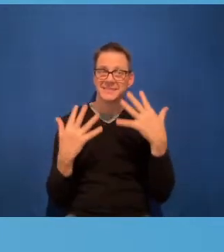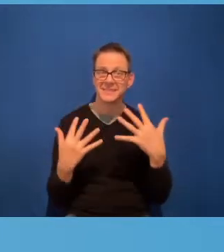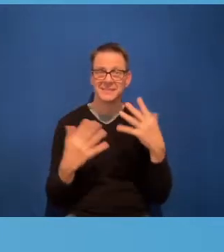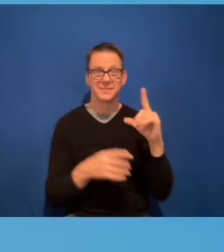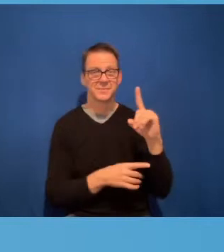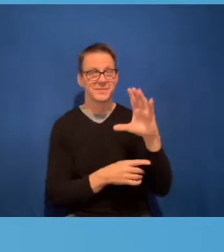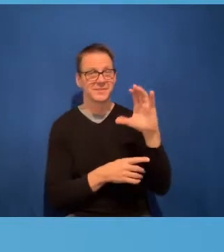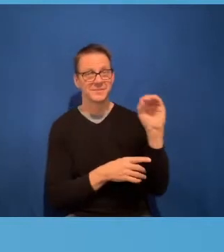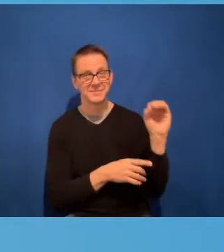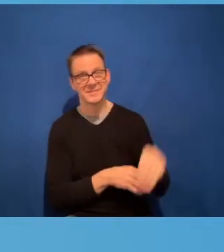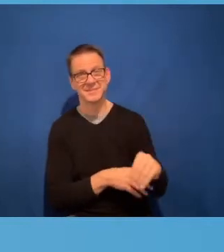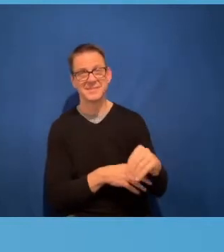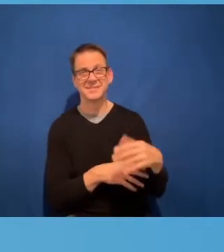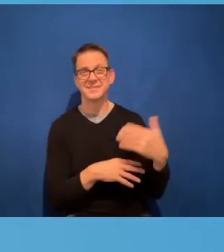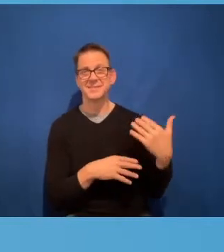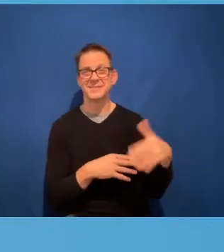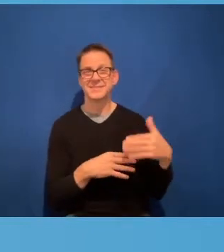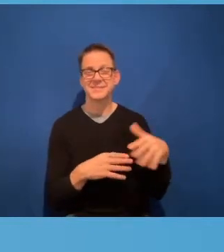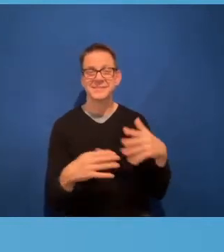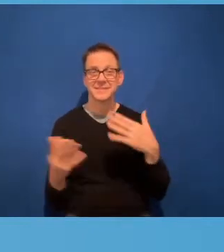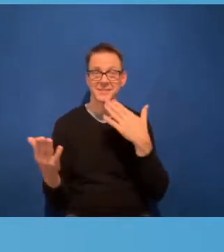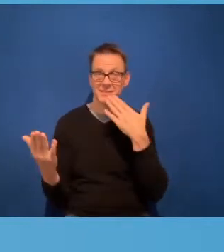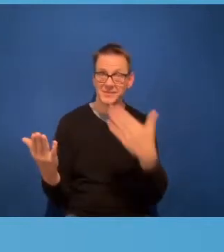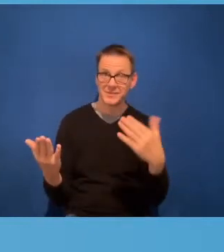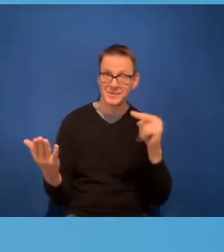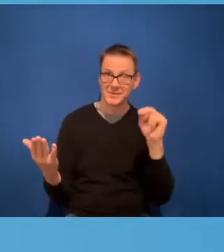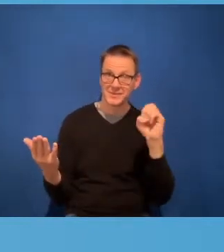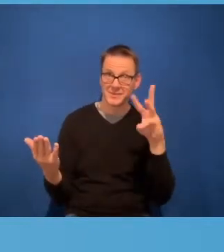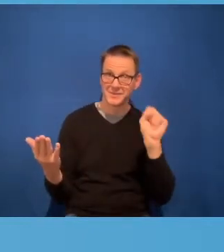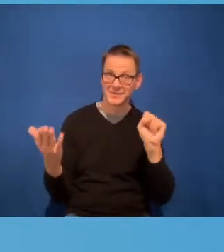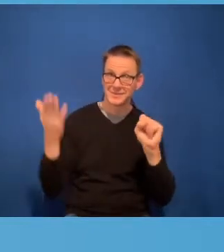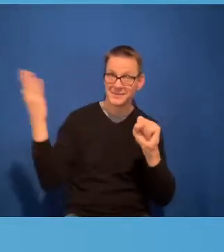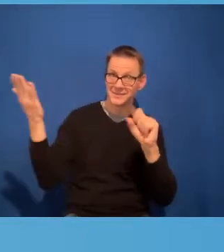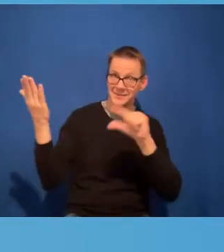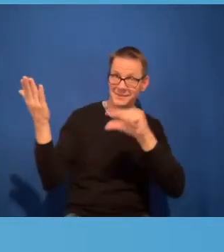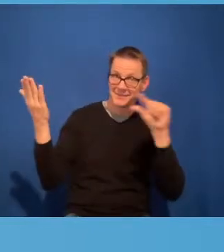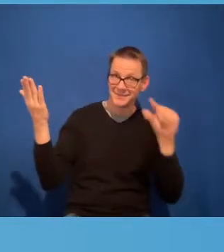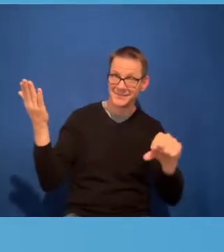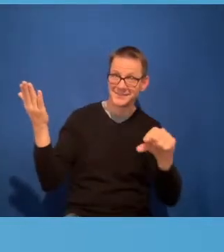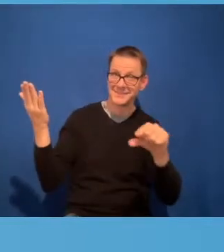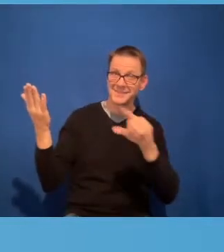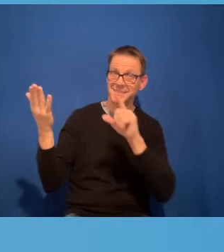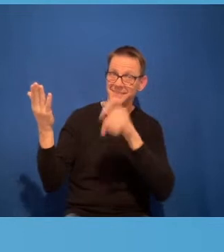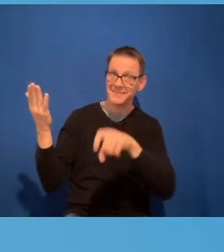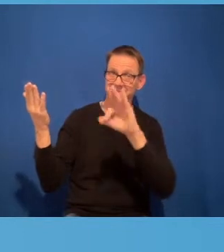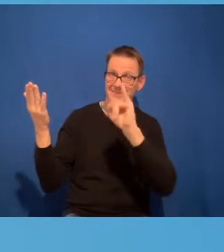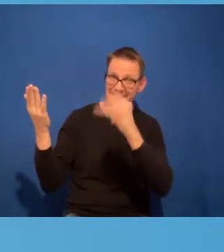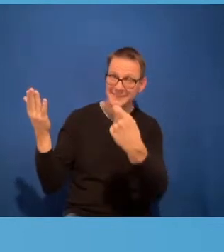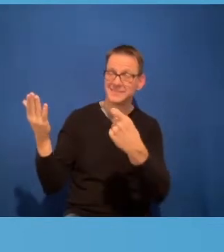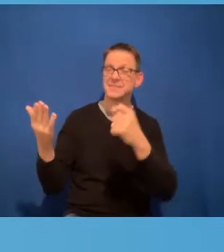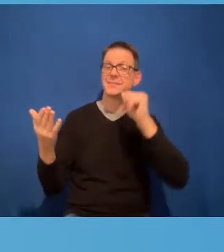things starting tomorrow, but we've been saying that for a year and a half.